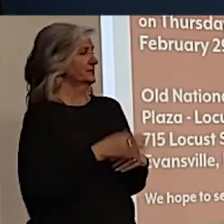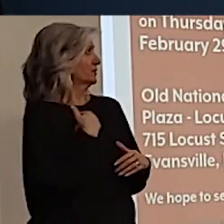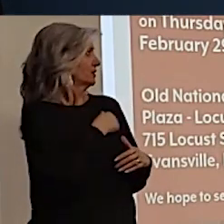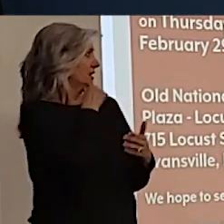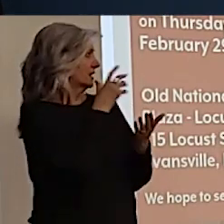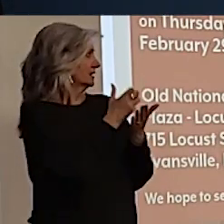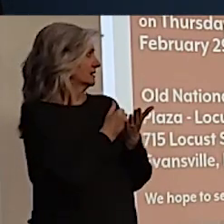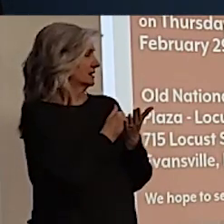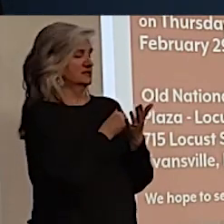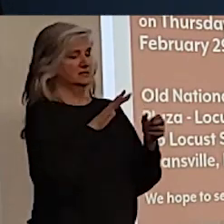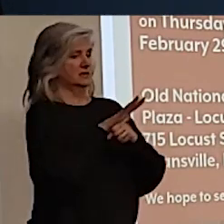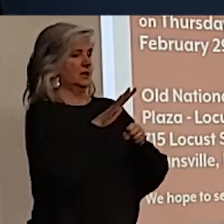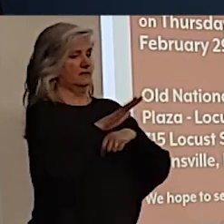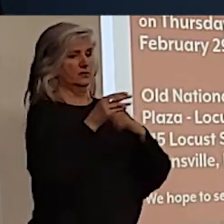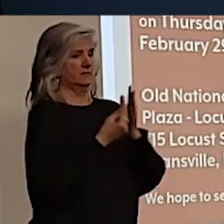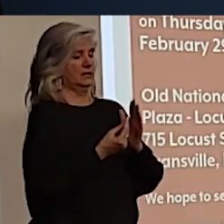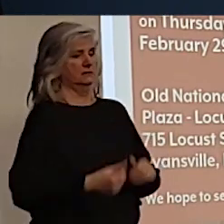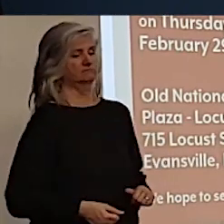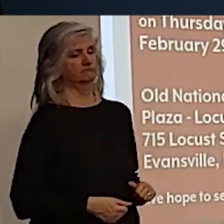collecting enough money.